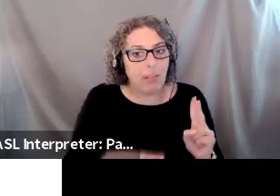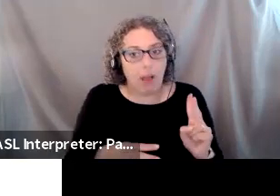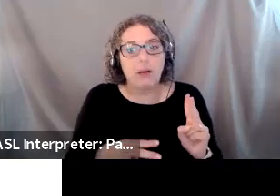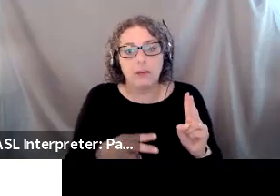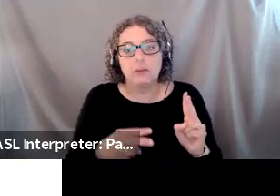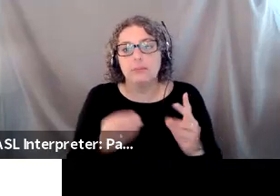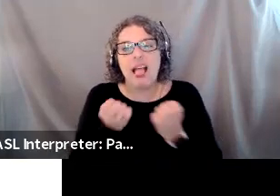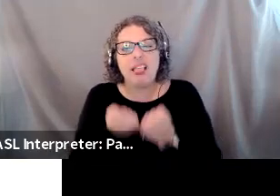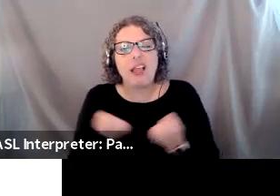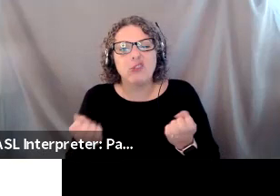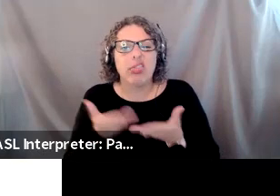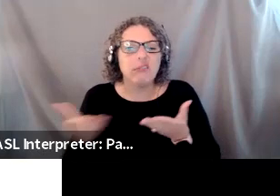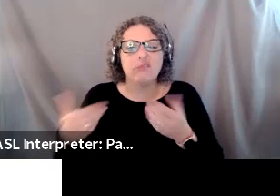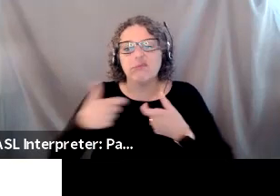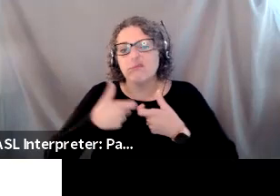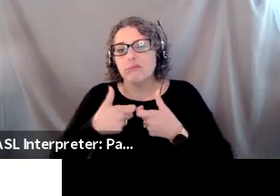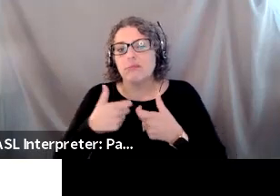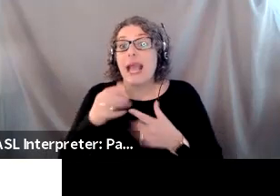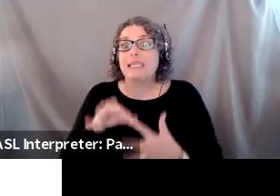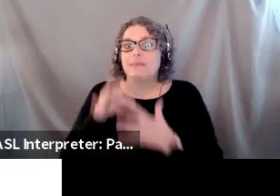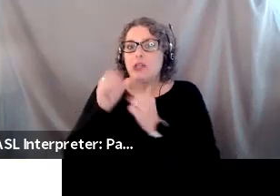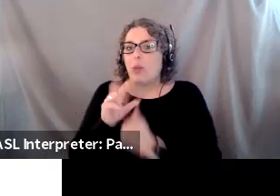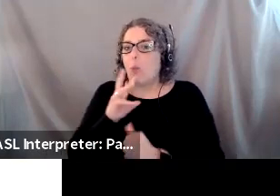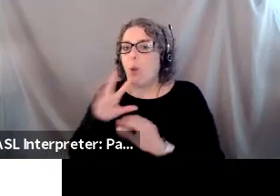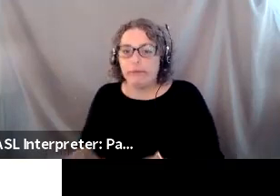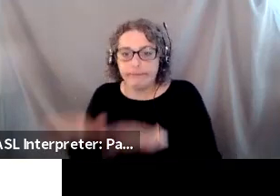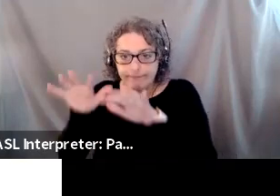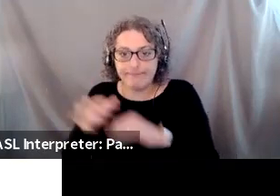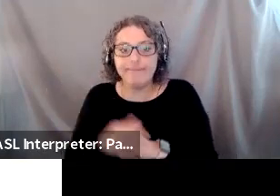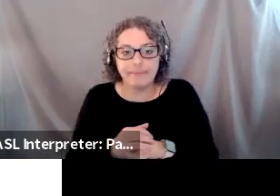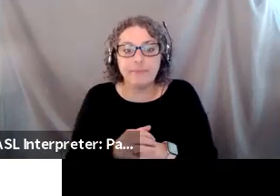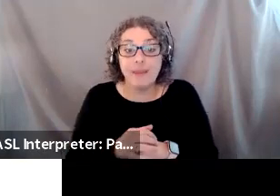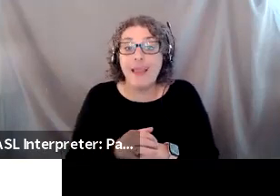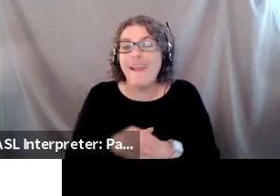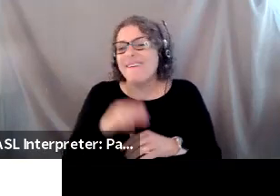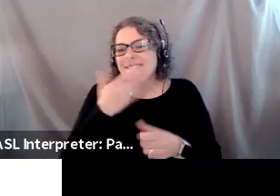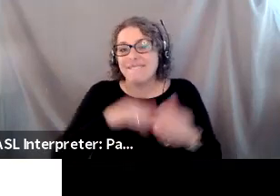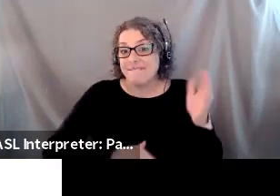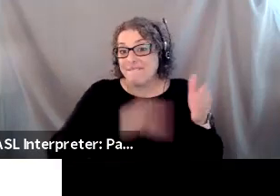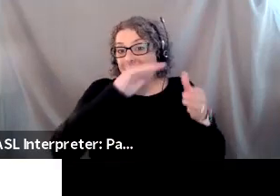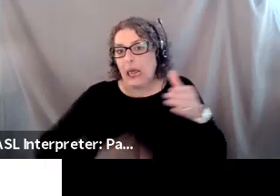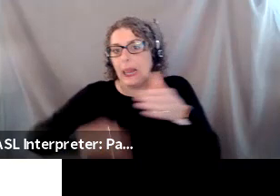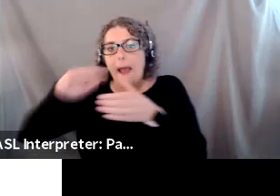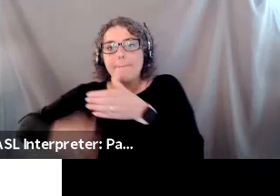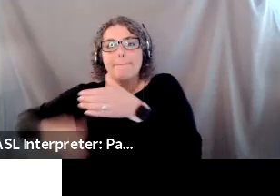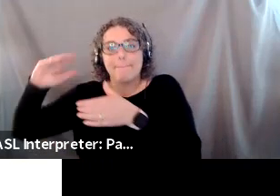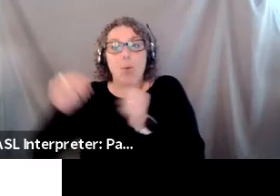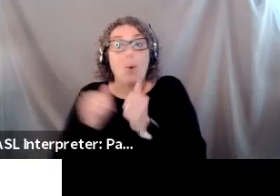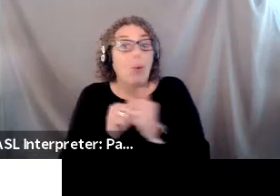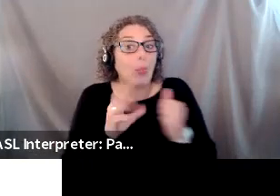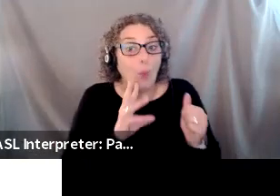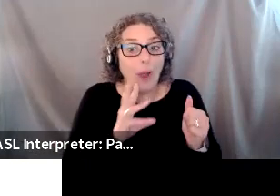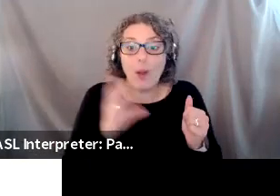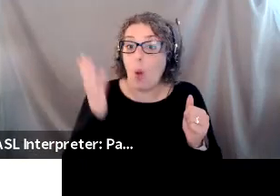flooding. Fill containers with water so that when you come back home, you've got some water just in case your water is